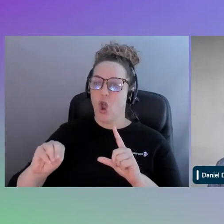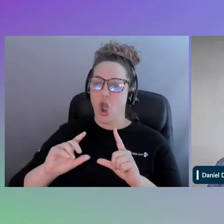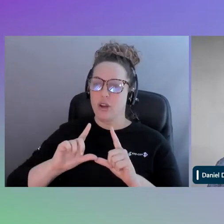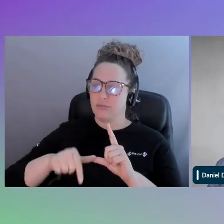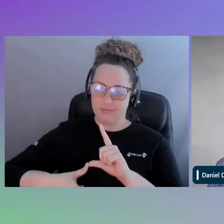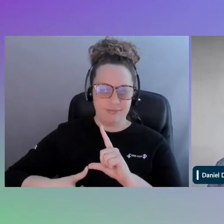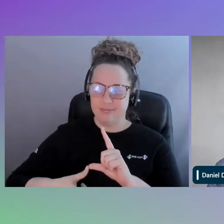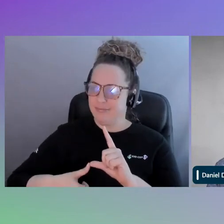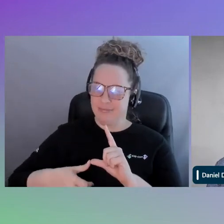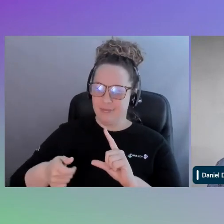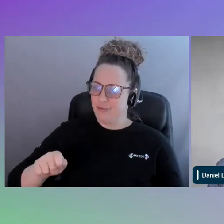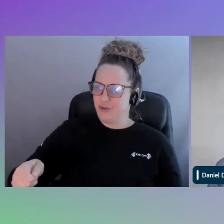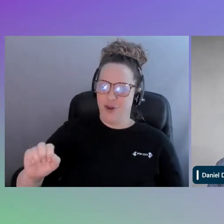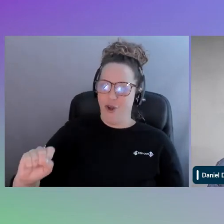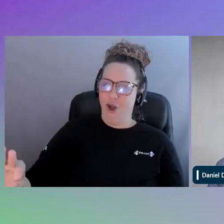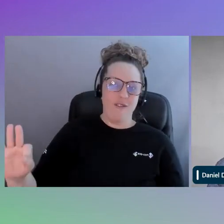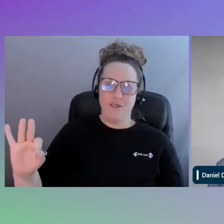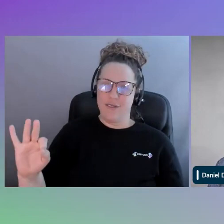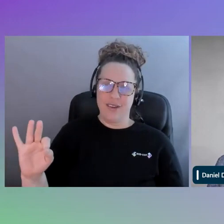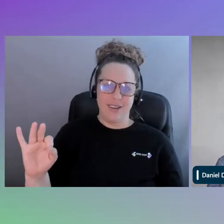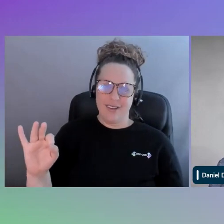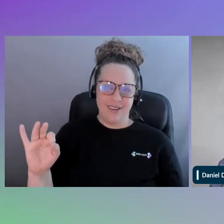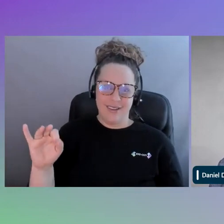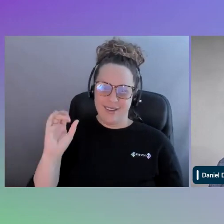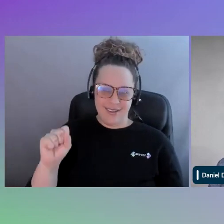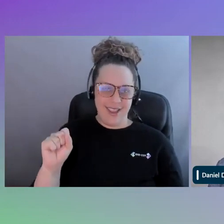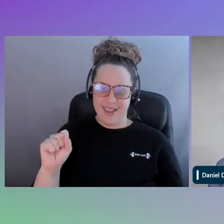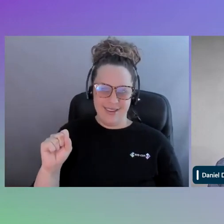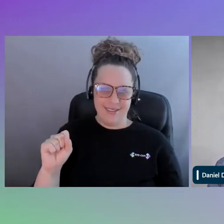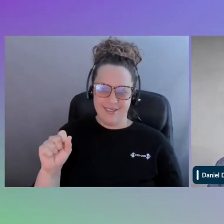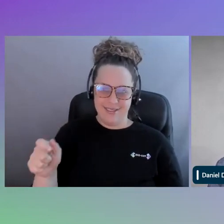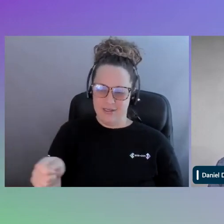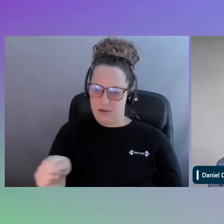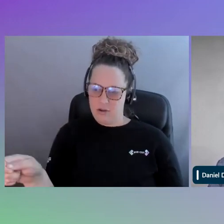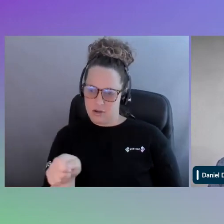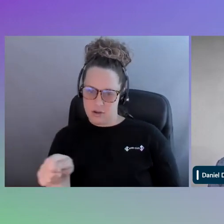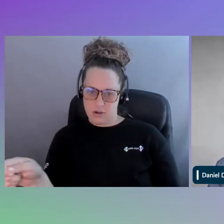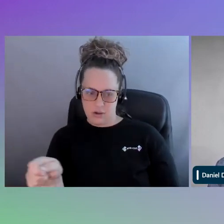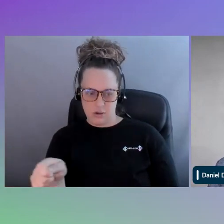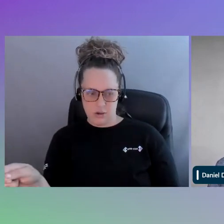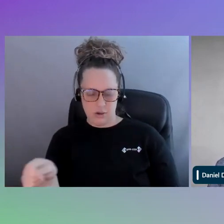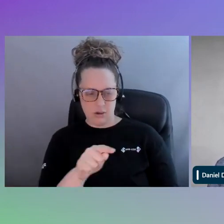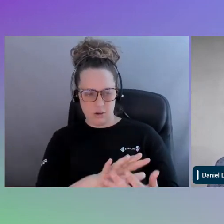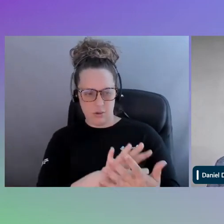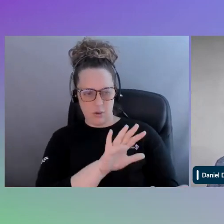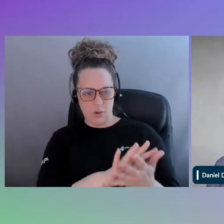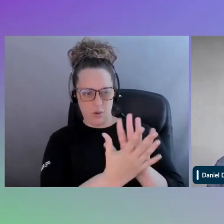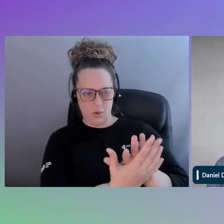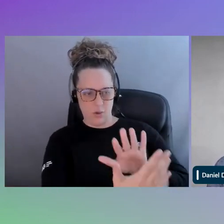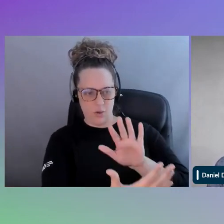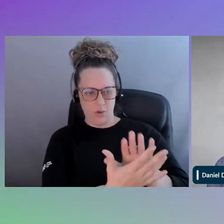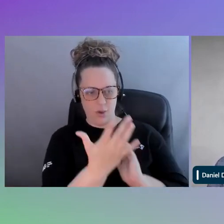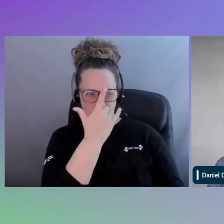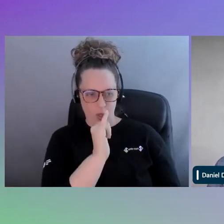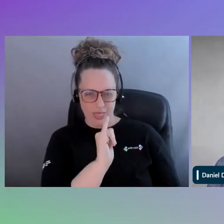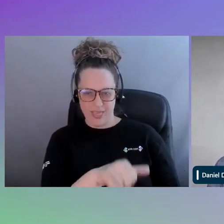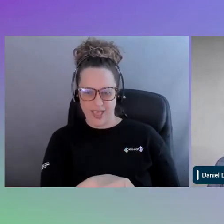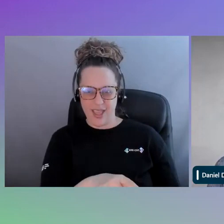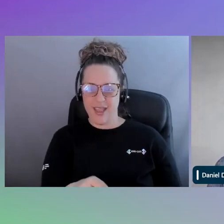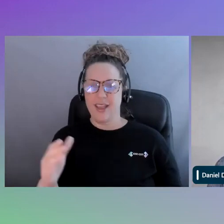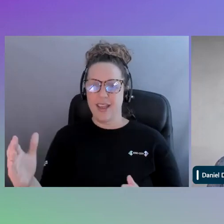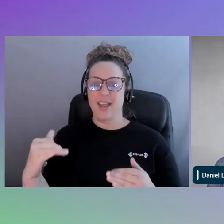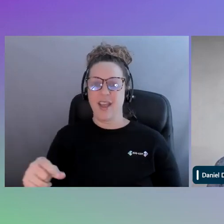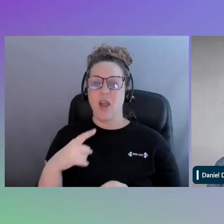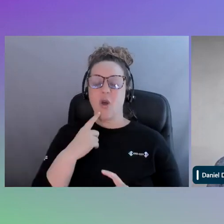settings that we talked about, like increase contrast, reduce motion, to see how your app works in the simulator. You can also run an